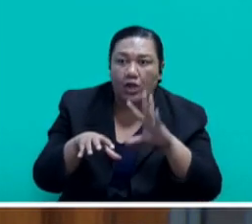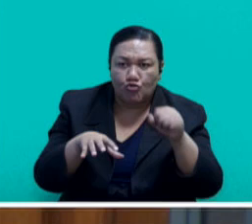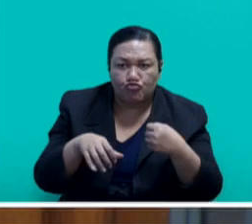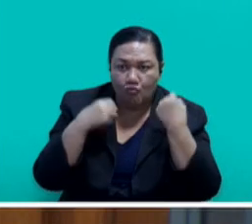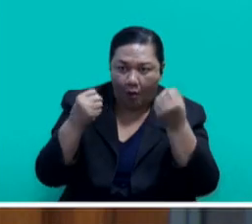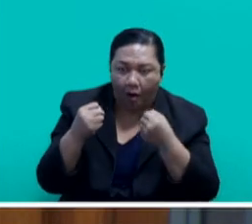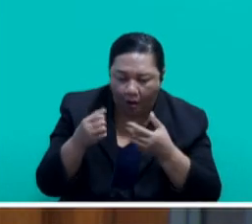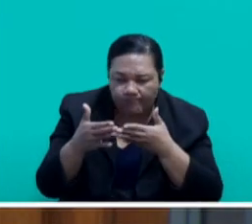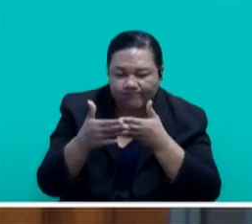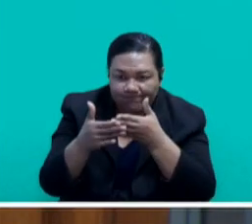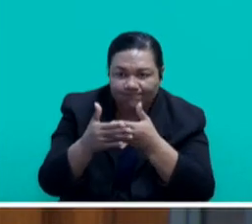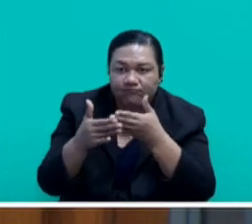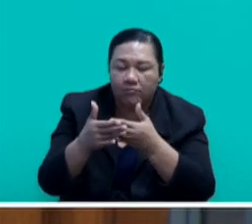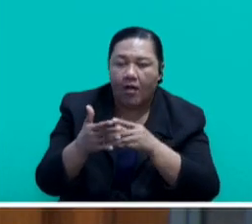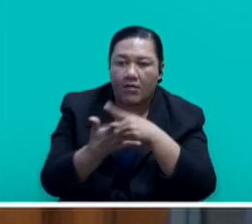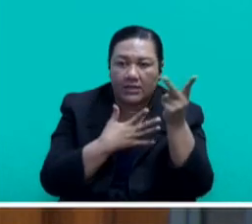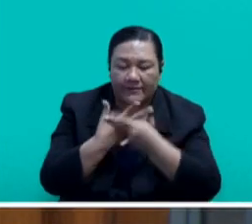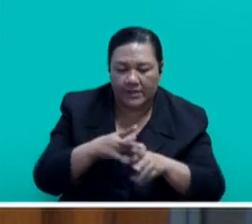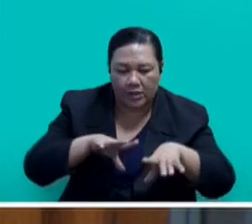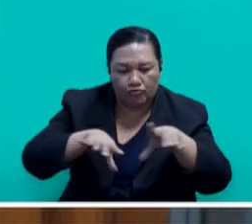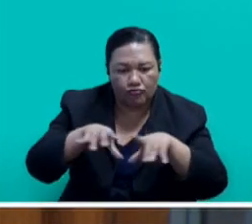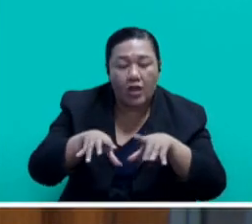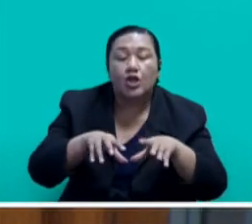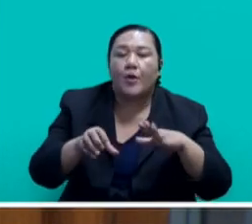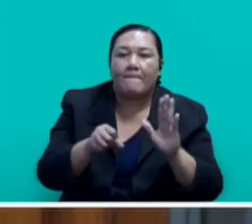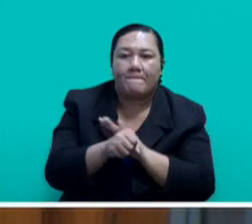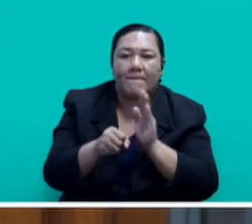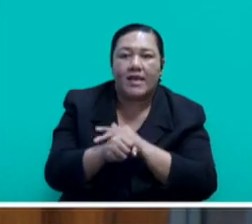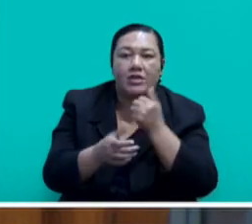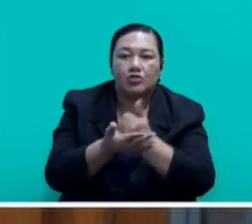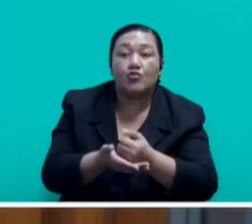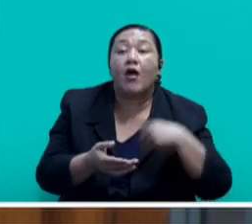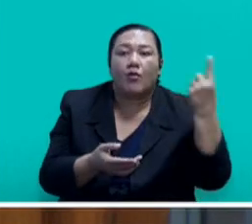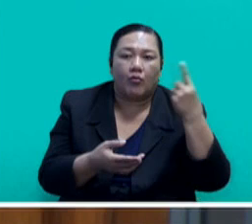bring greater prosperity to the Fijians, including resource owners.